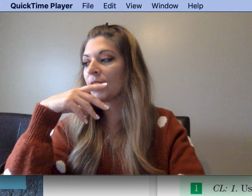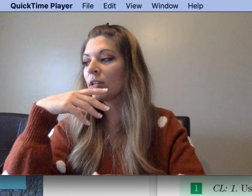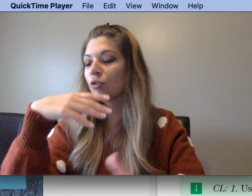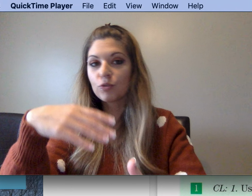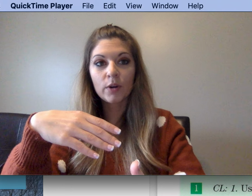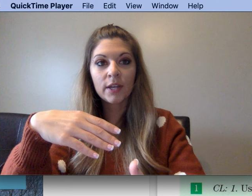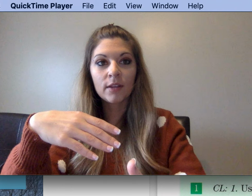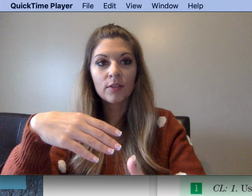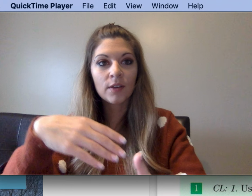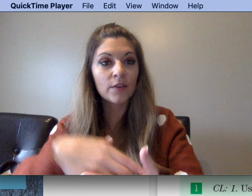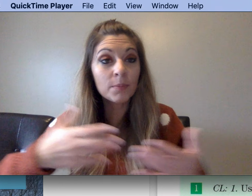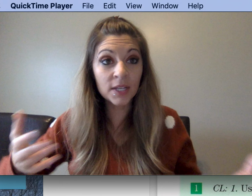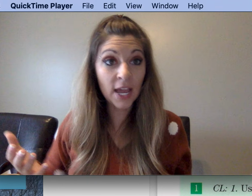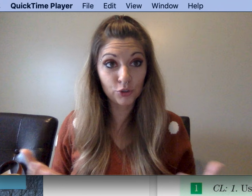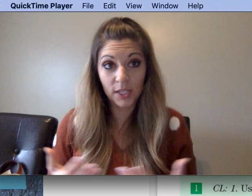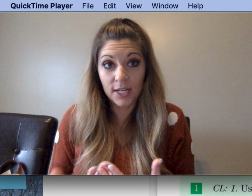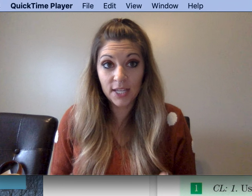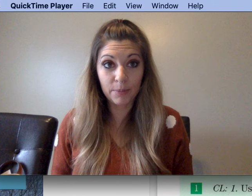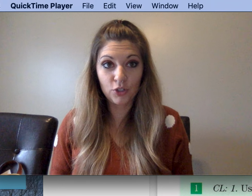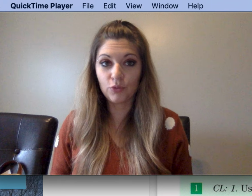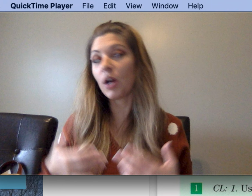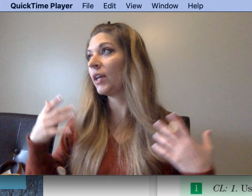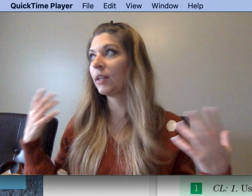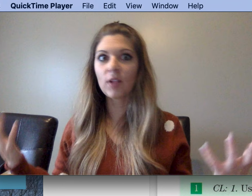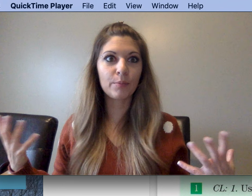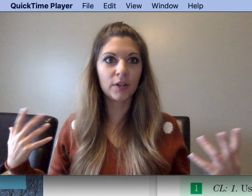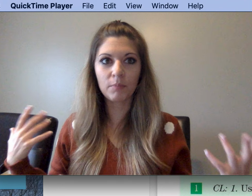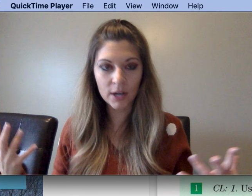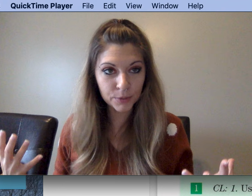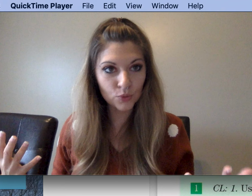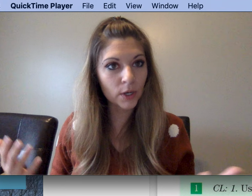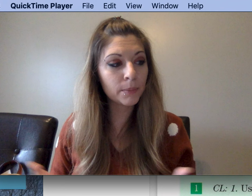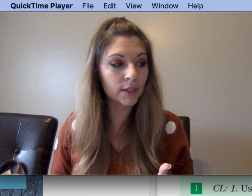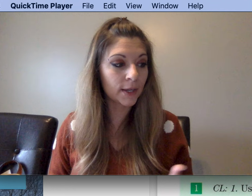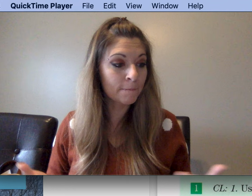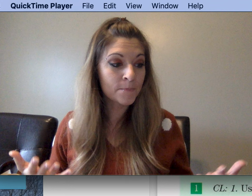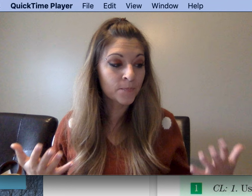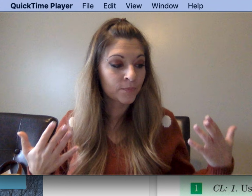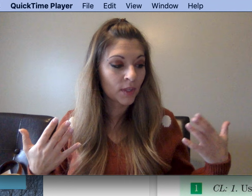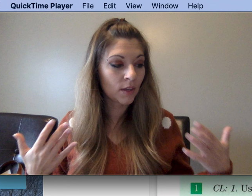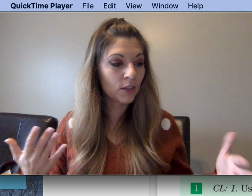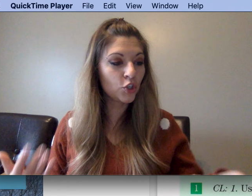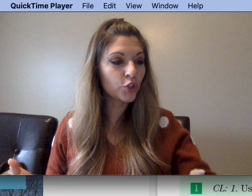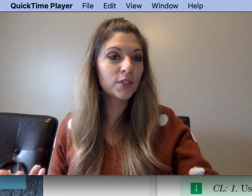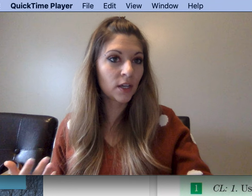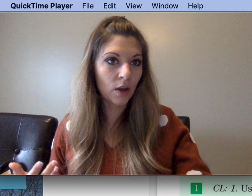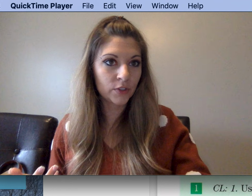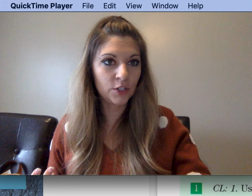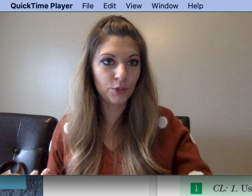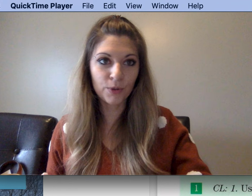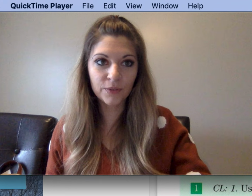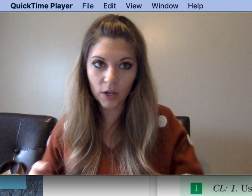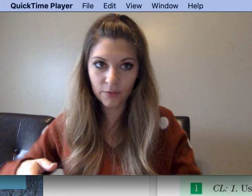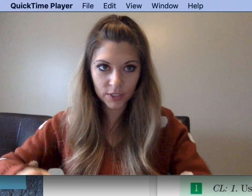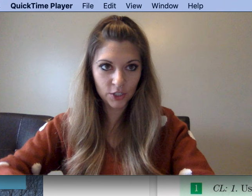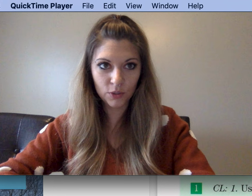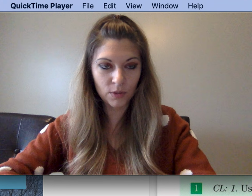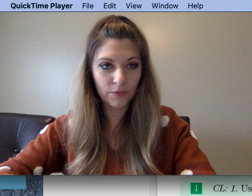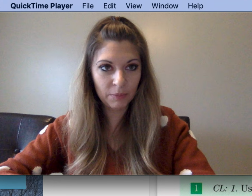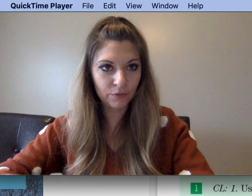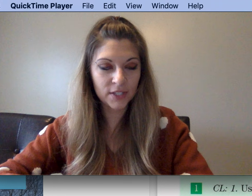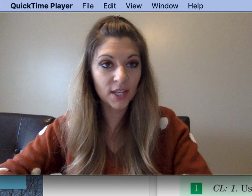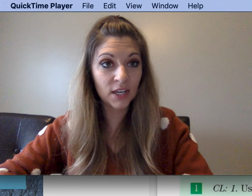to create a story of something naturally that has happened to you, not like an elaborate made-up story, but like you're using it in conversation. Most of our